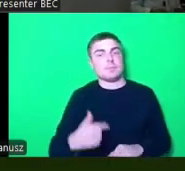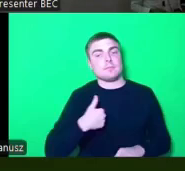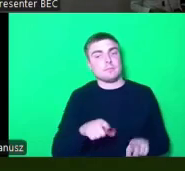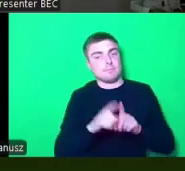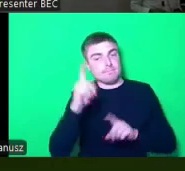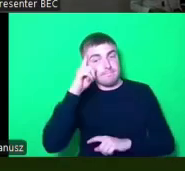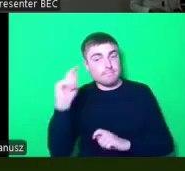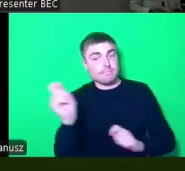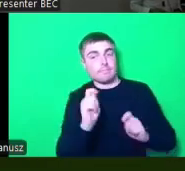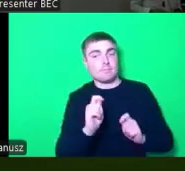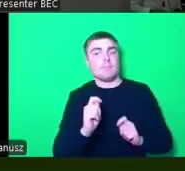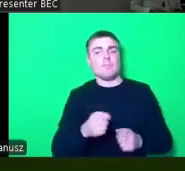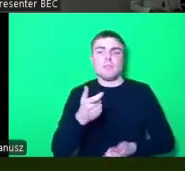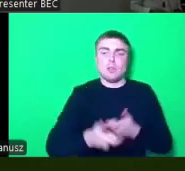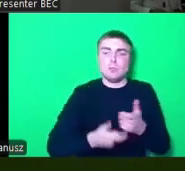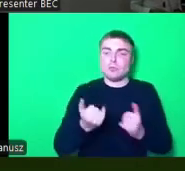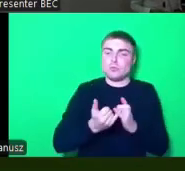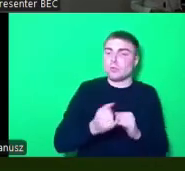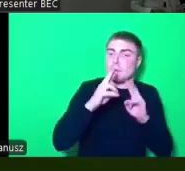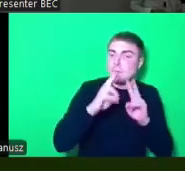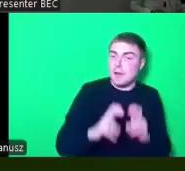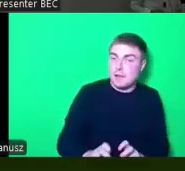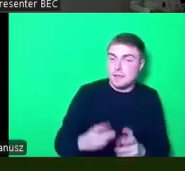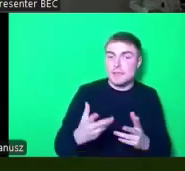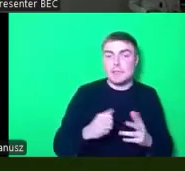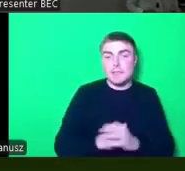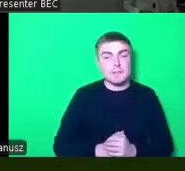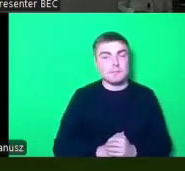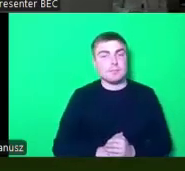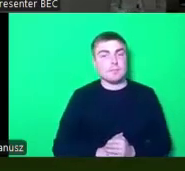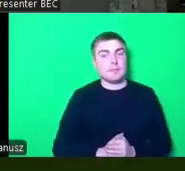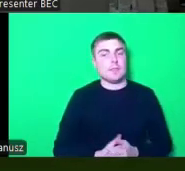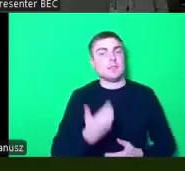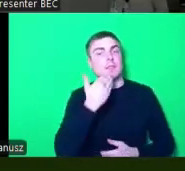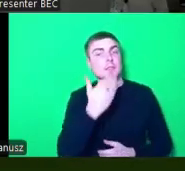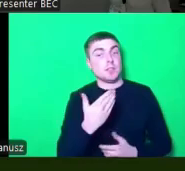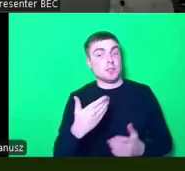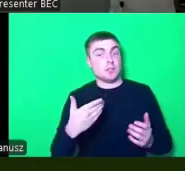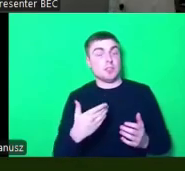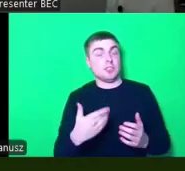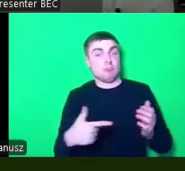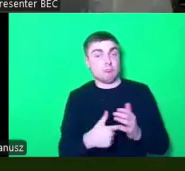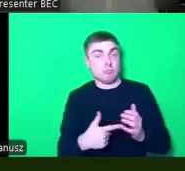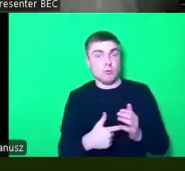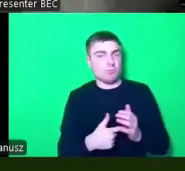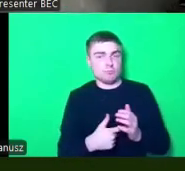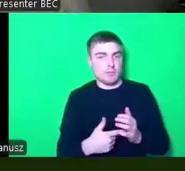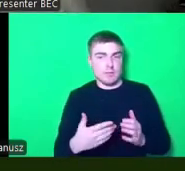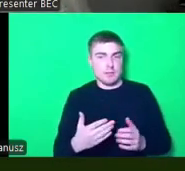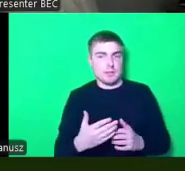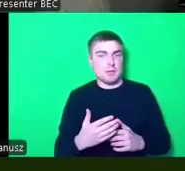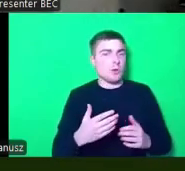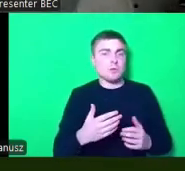of assisted migration, to not lose time, to win time. And of course, yeah, there can be